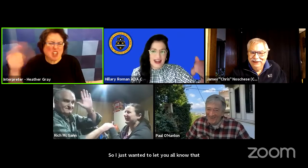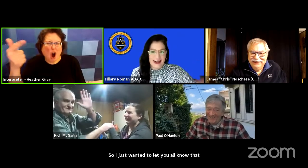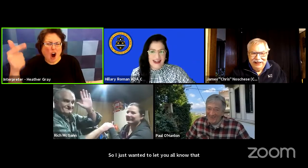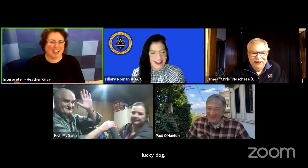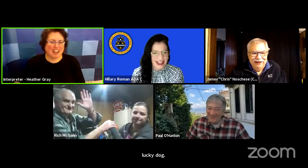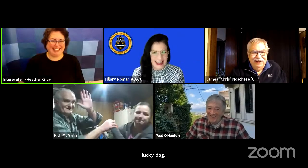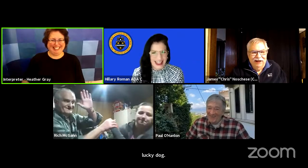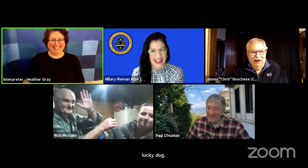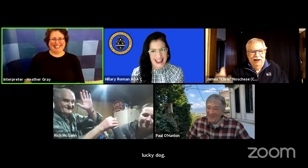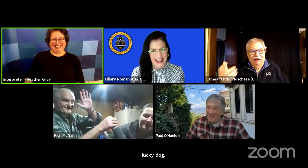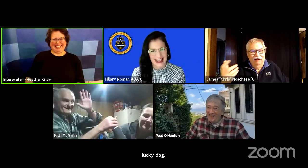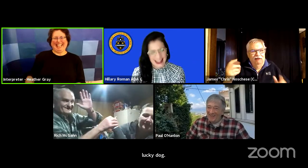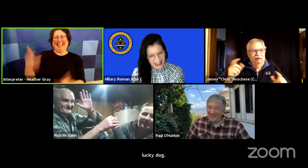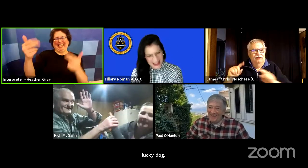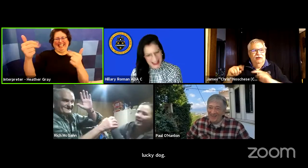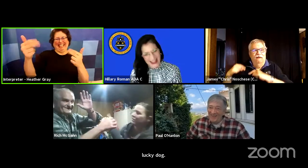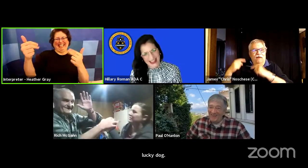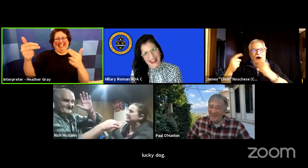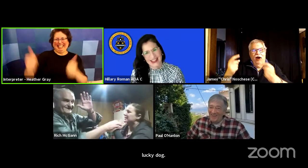I'll be here.